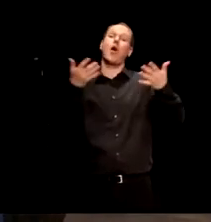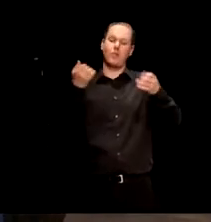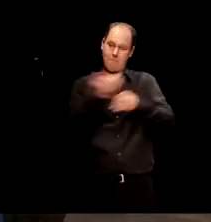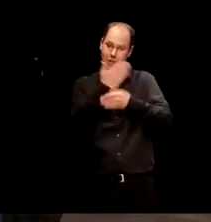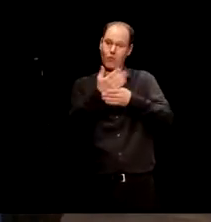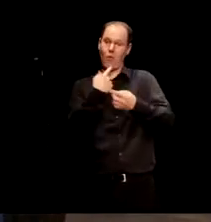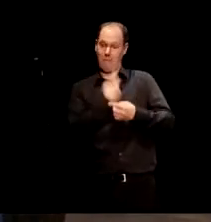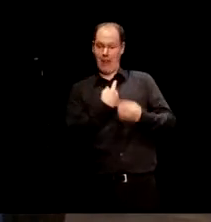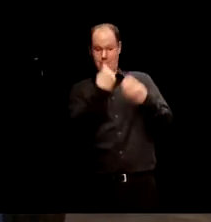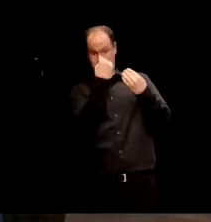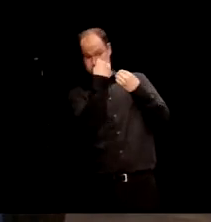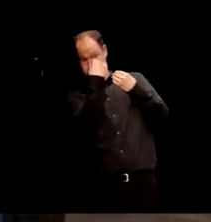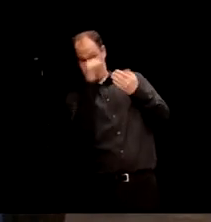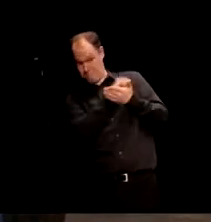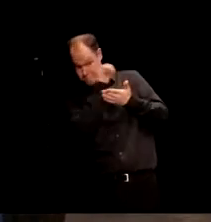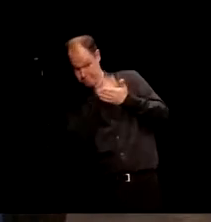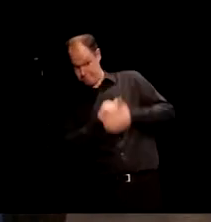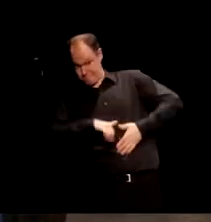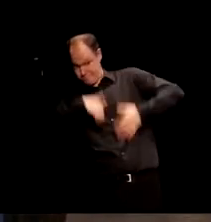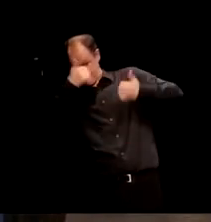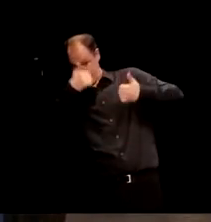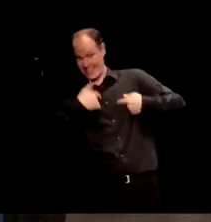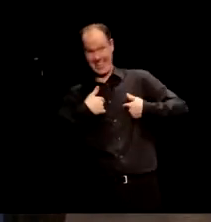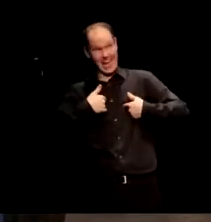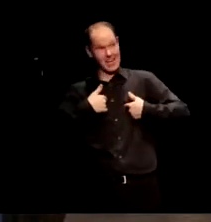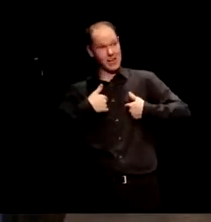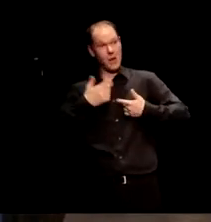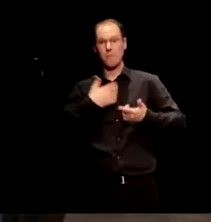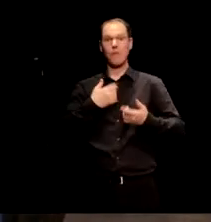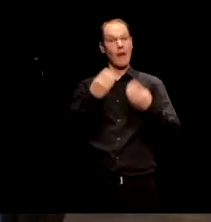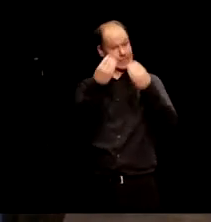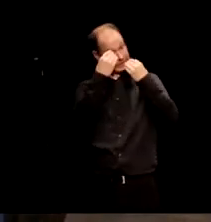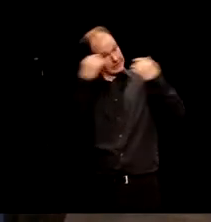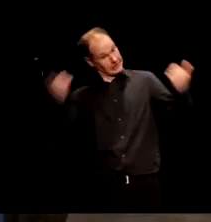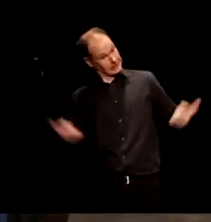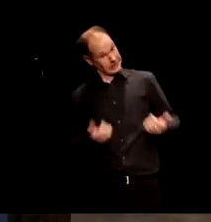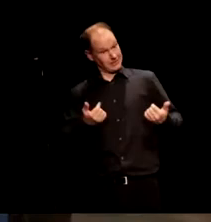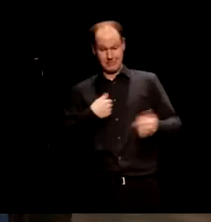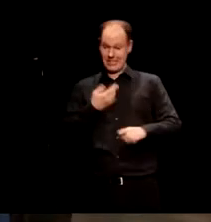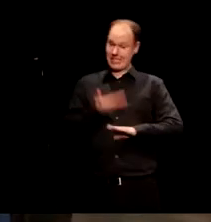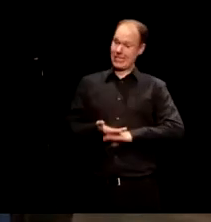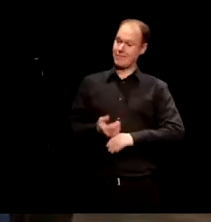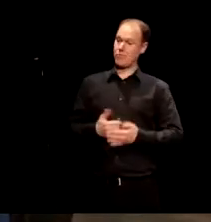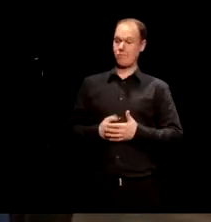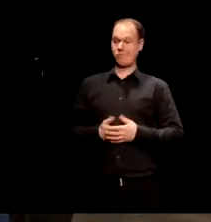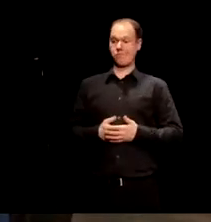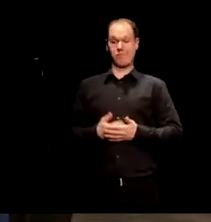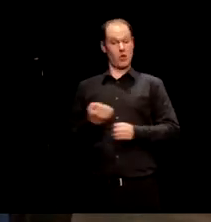education. And after all that they have done, I cannot sit around here doing nothing.